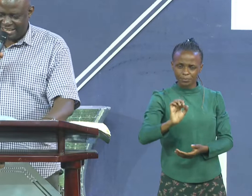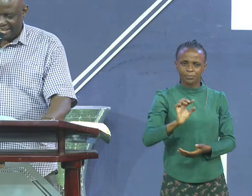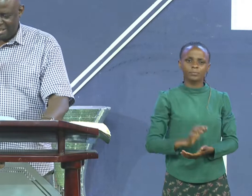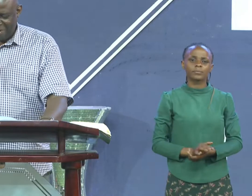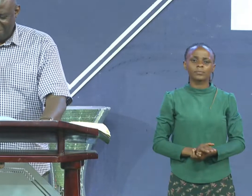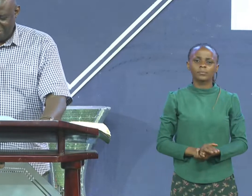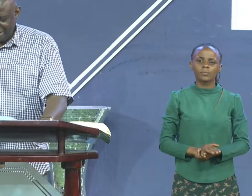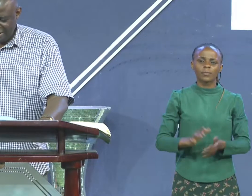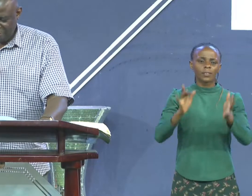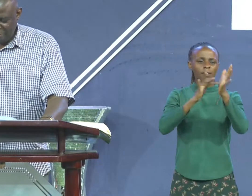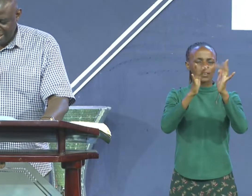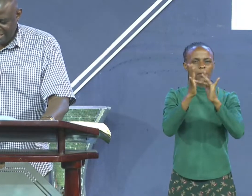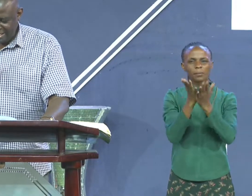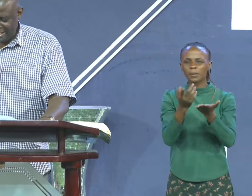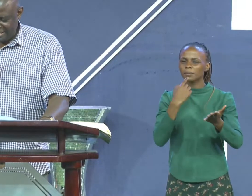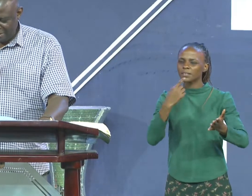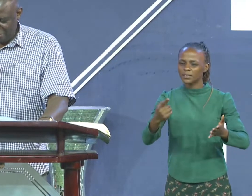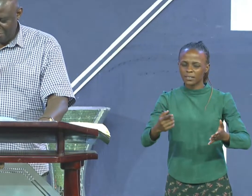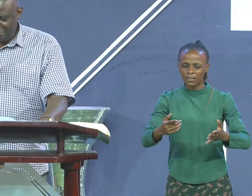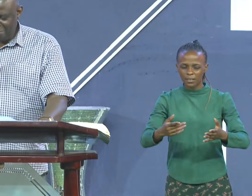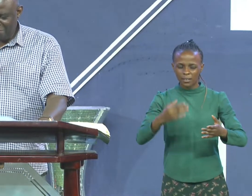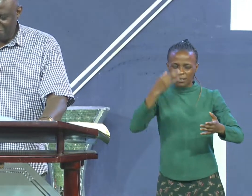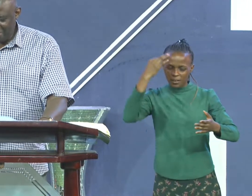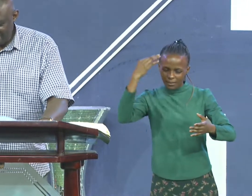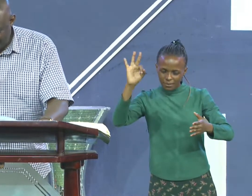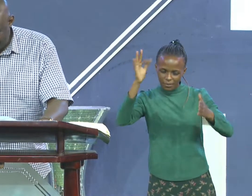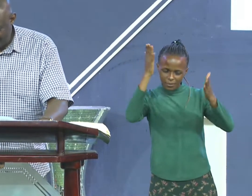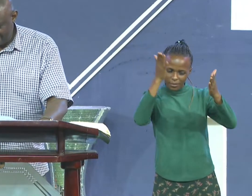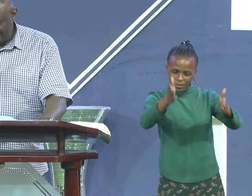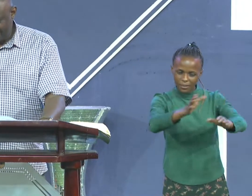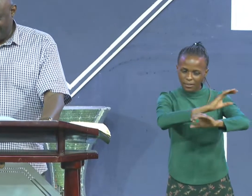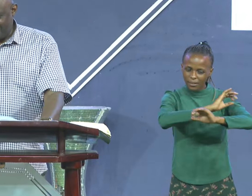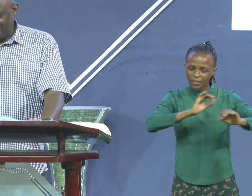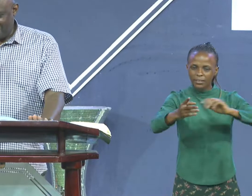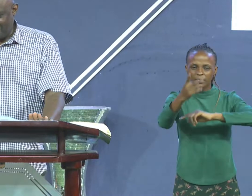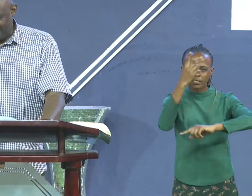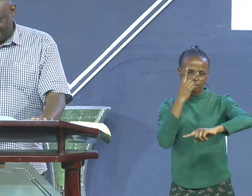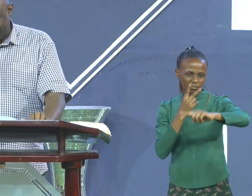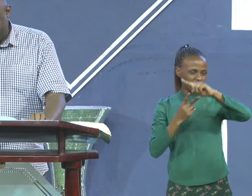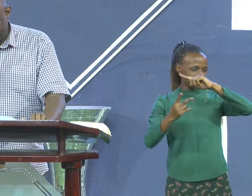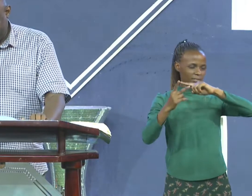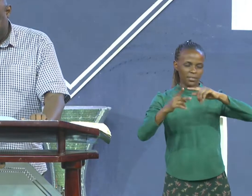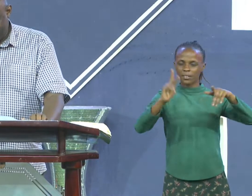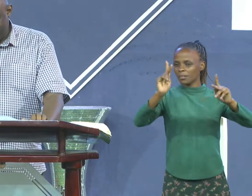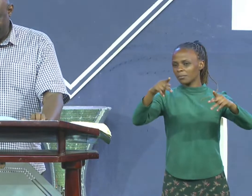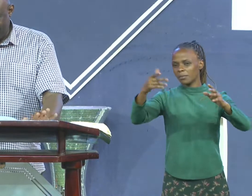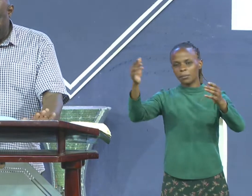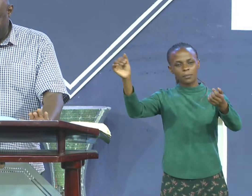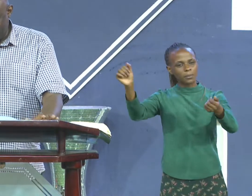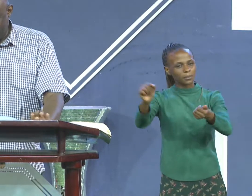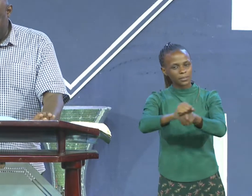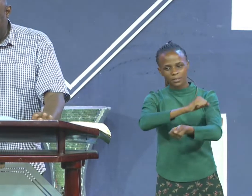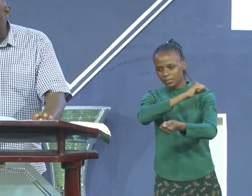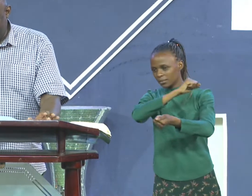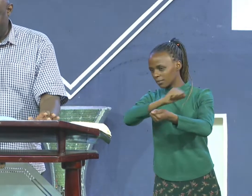Proverbs 29:18. The Bible says, where there is no vision, the people perish. But he